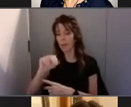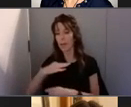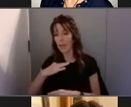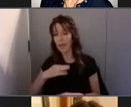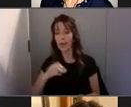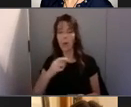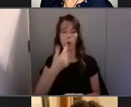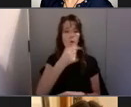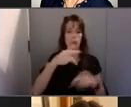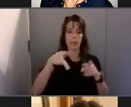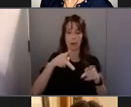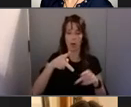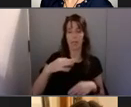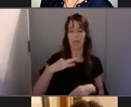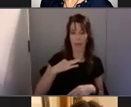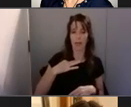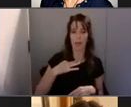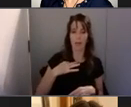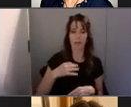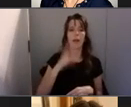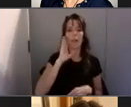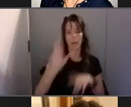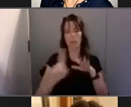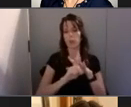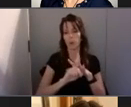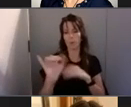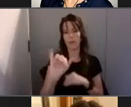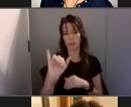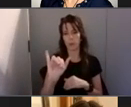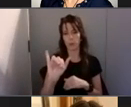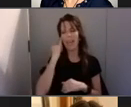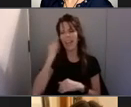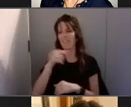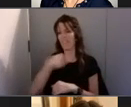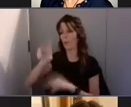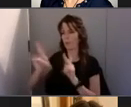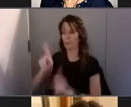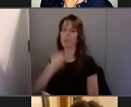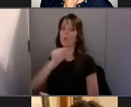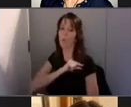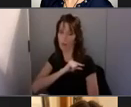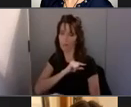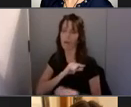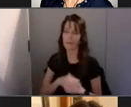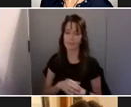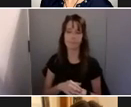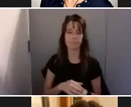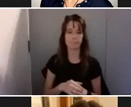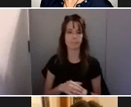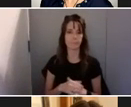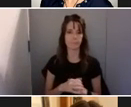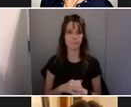Party candidate, they would show up there as well if they qualified based on those